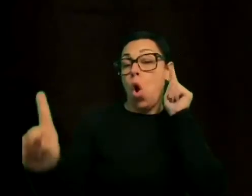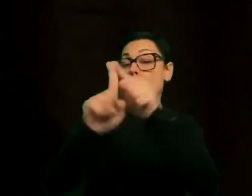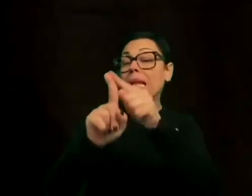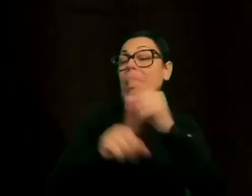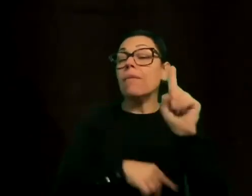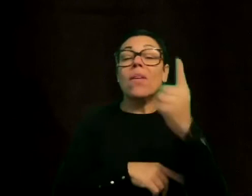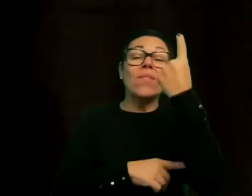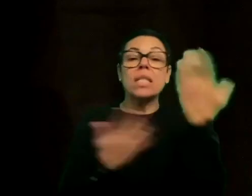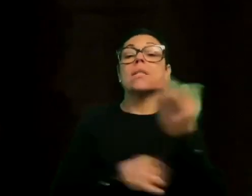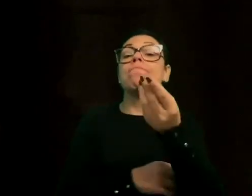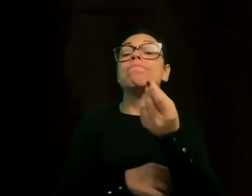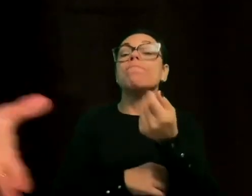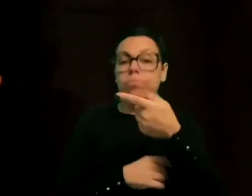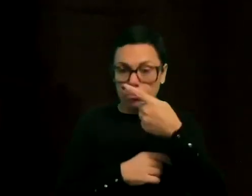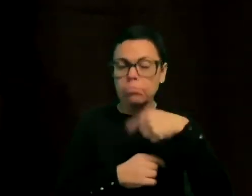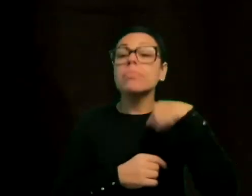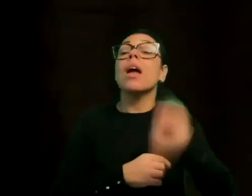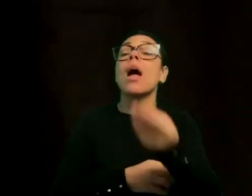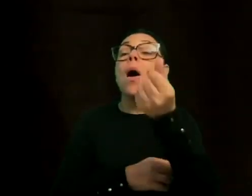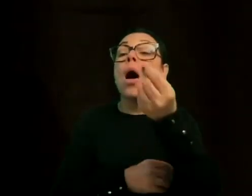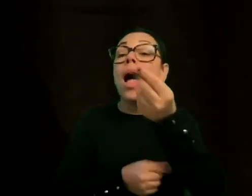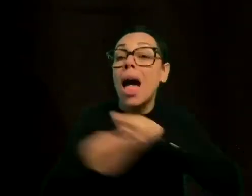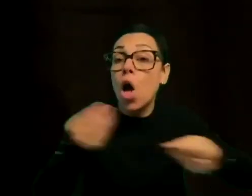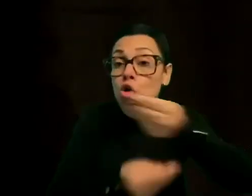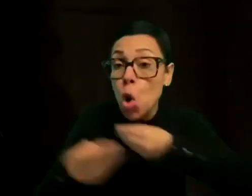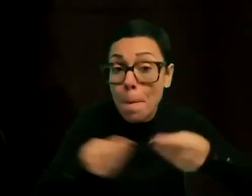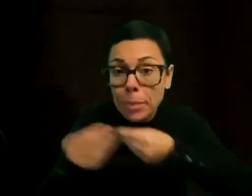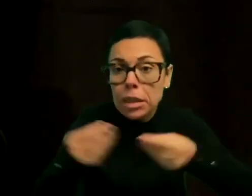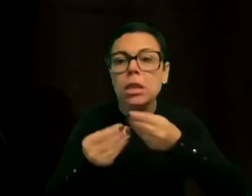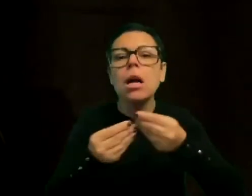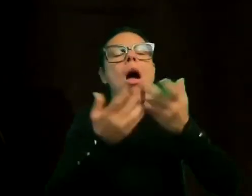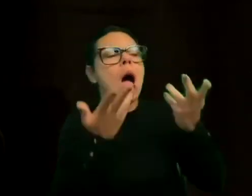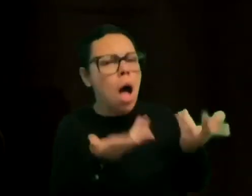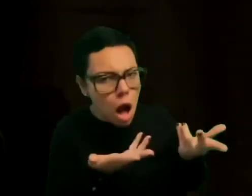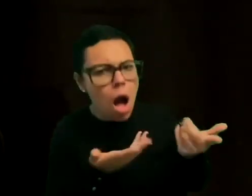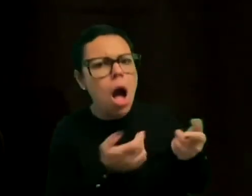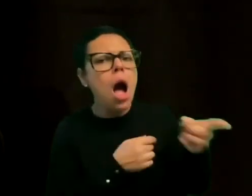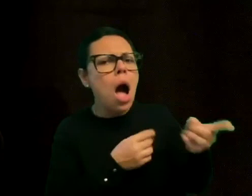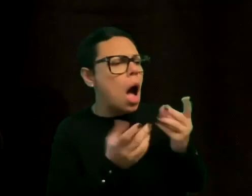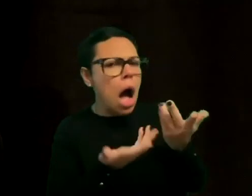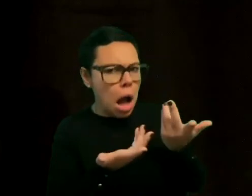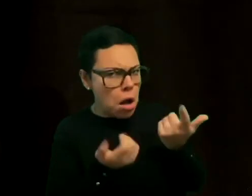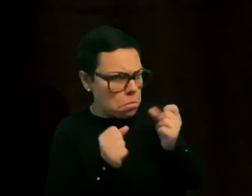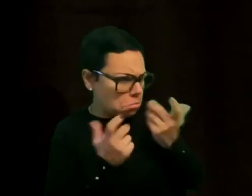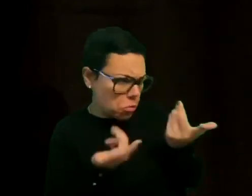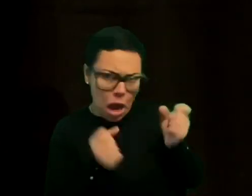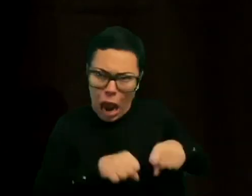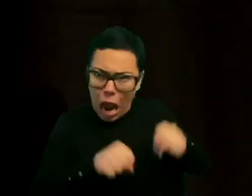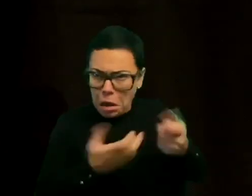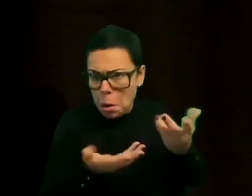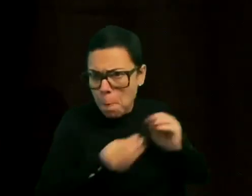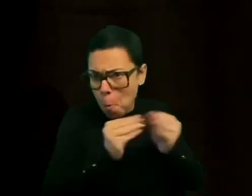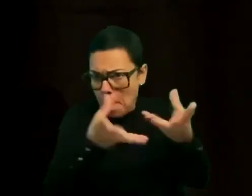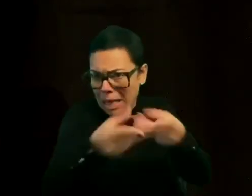That's possible. I mean, you can already do that to a certain extent. I think what needs to